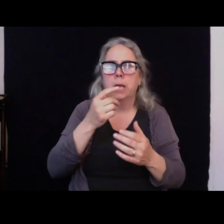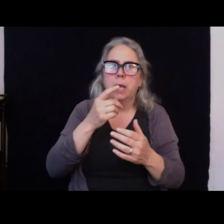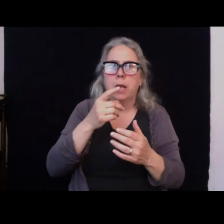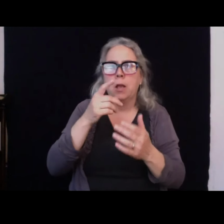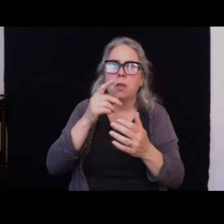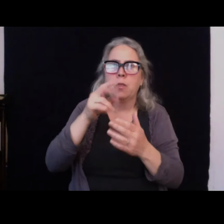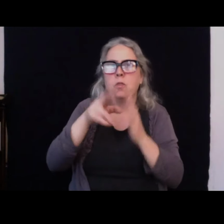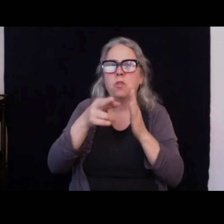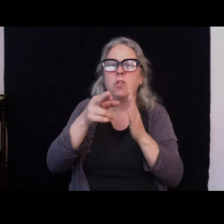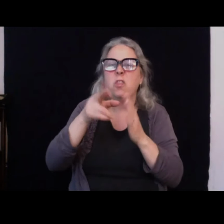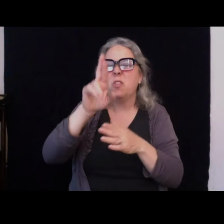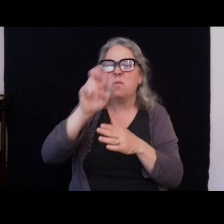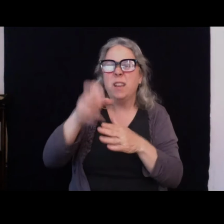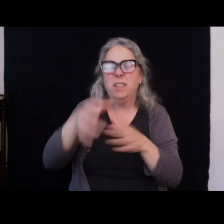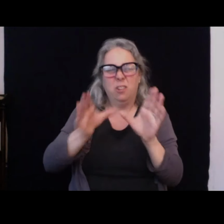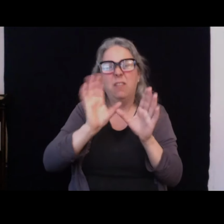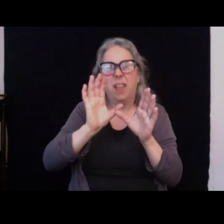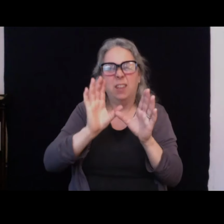year. So,